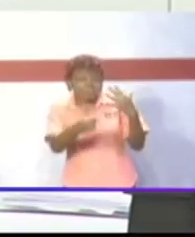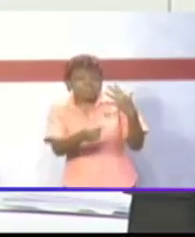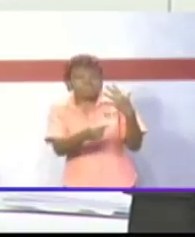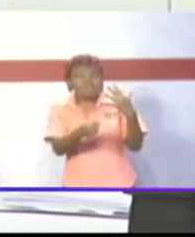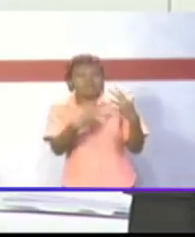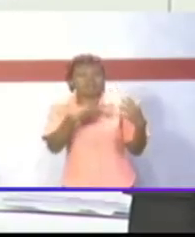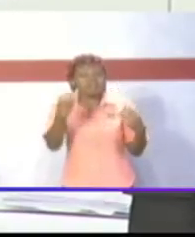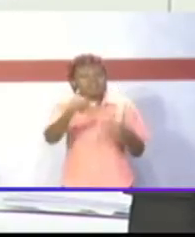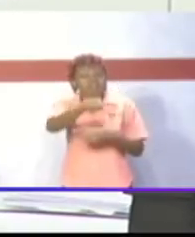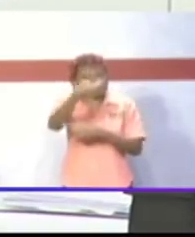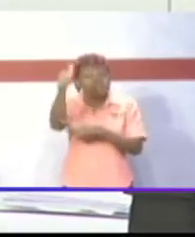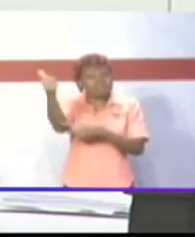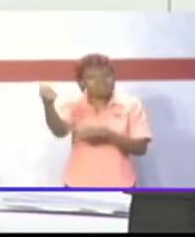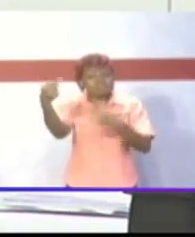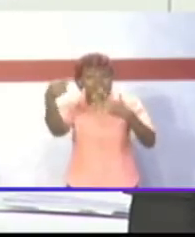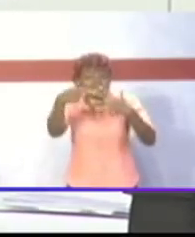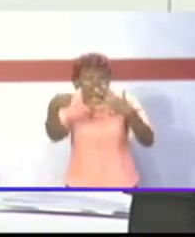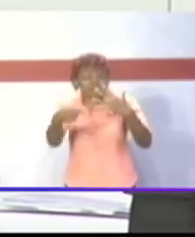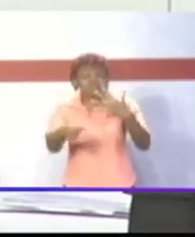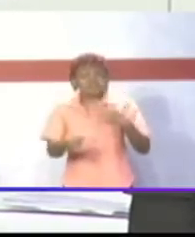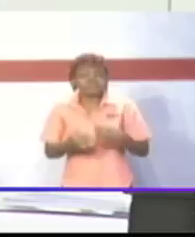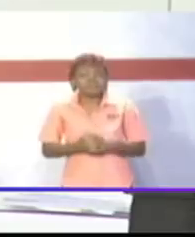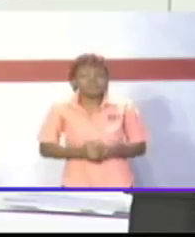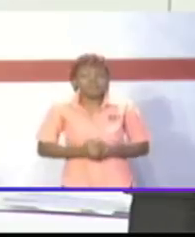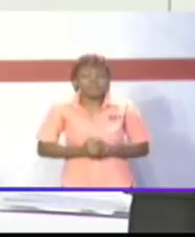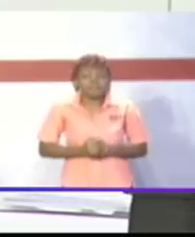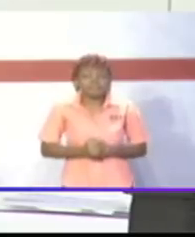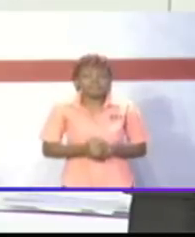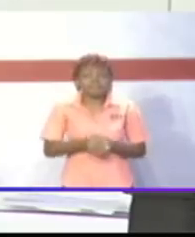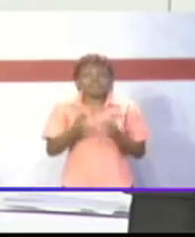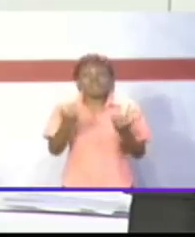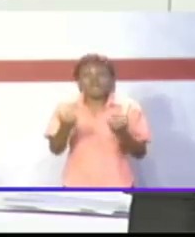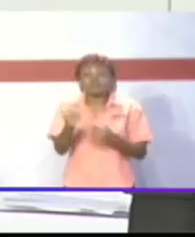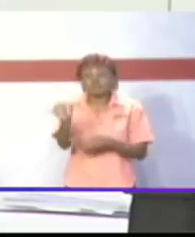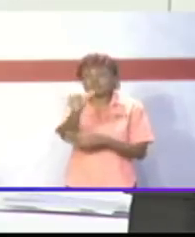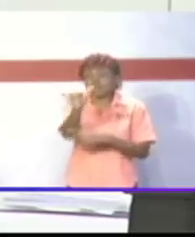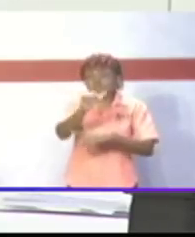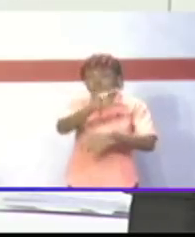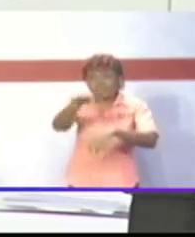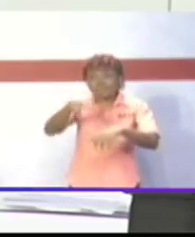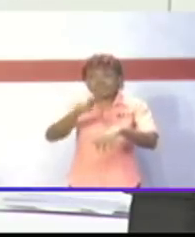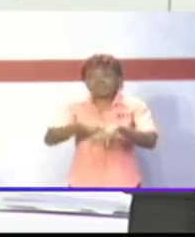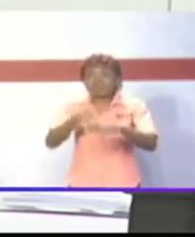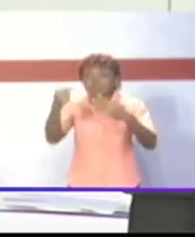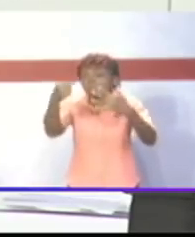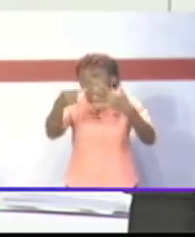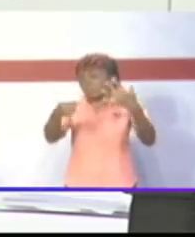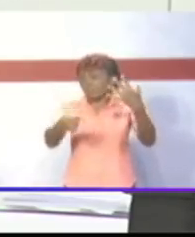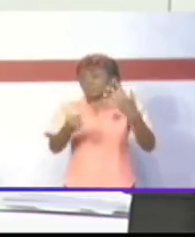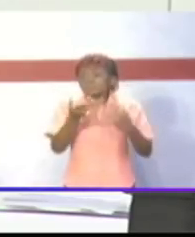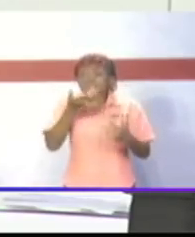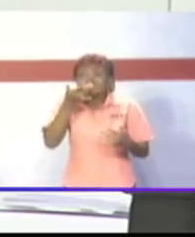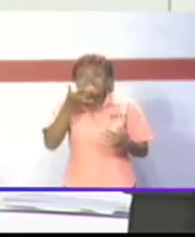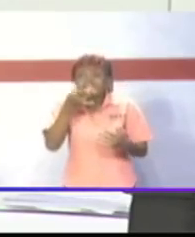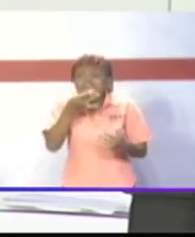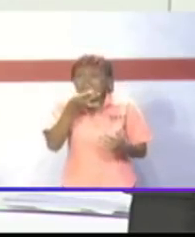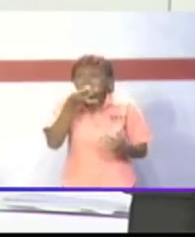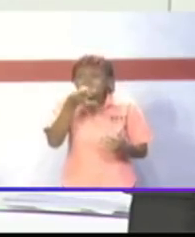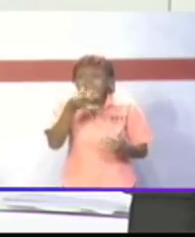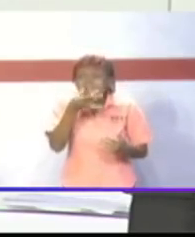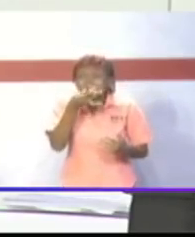right? There's also, of course, the typical symptoms that we always hear about: loss in taste and a loss in smell in the initial